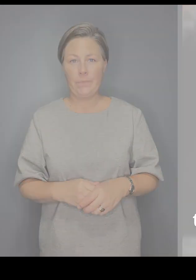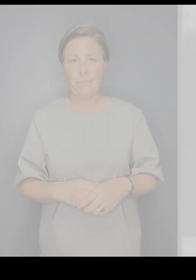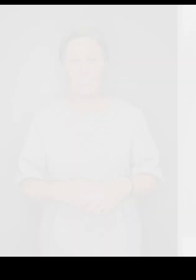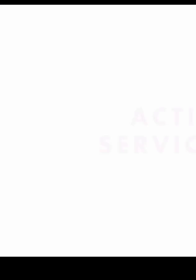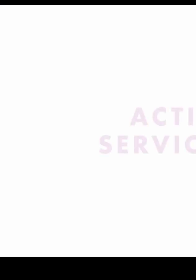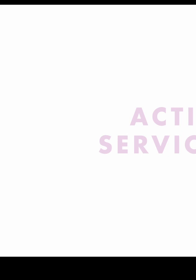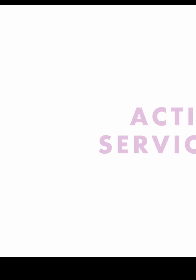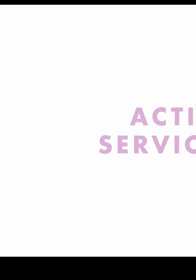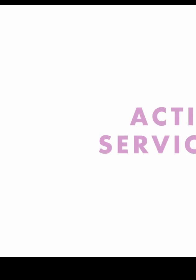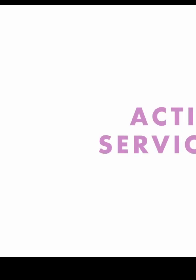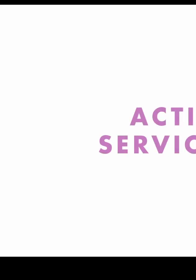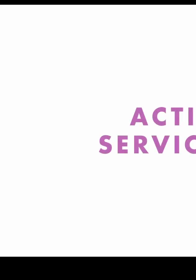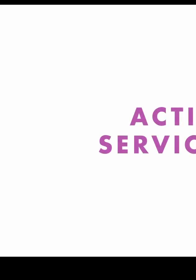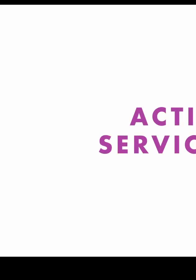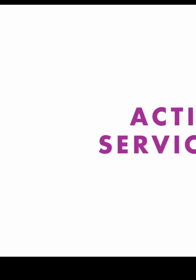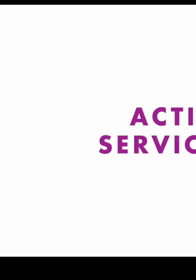therapist.